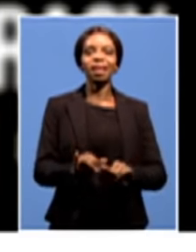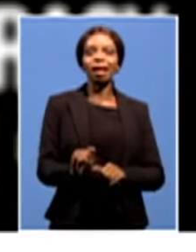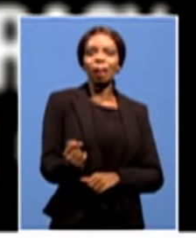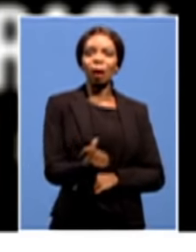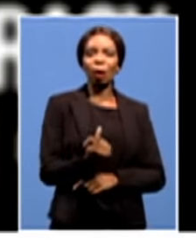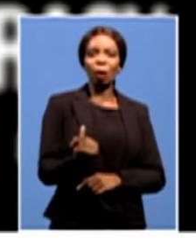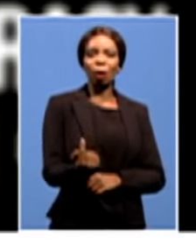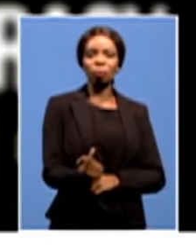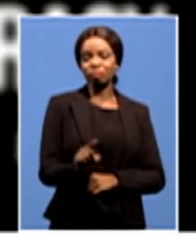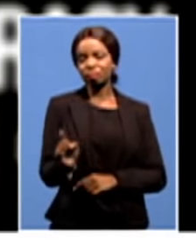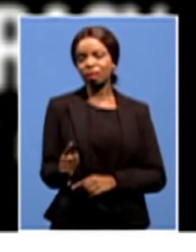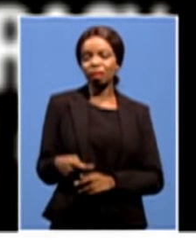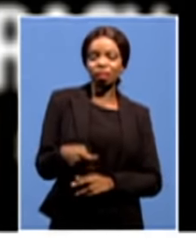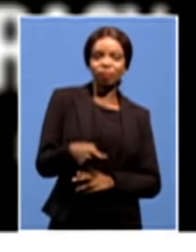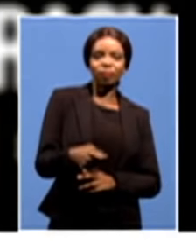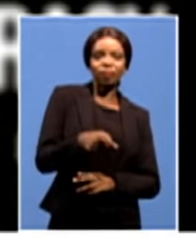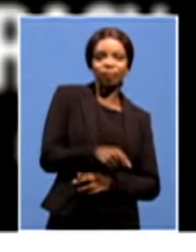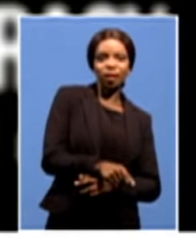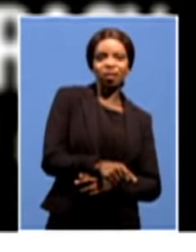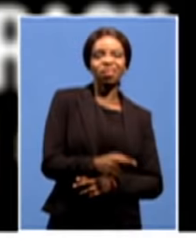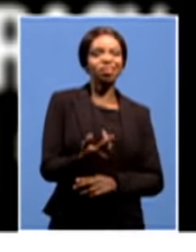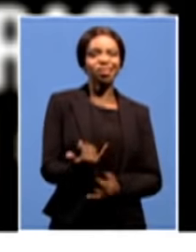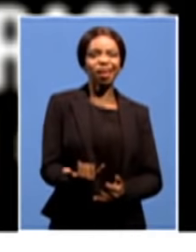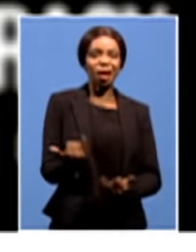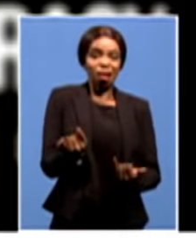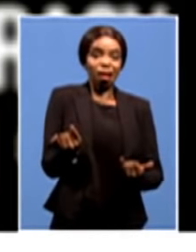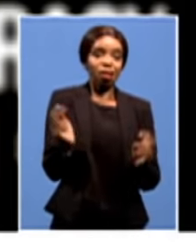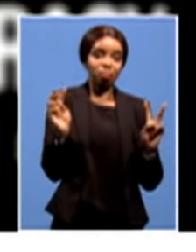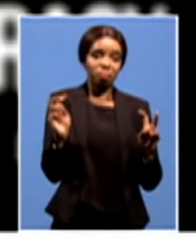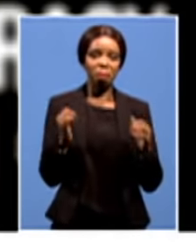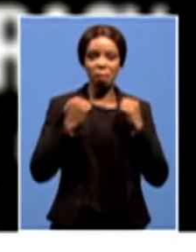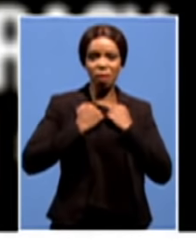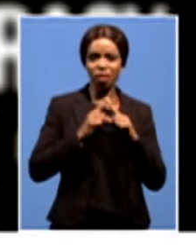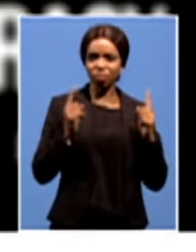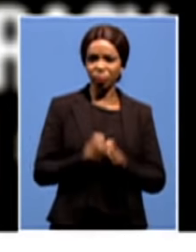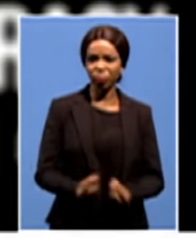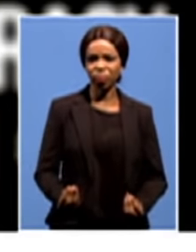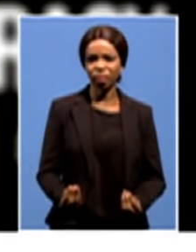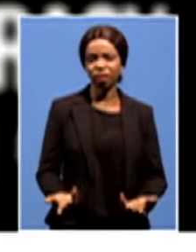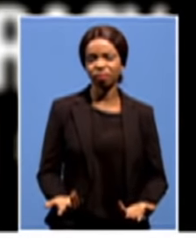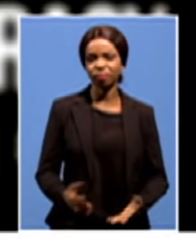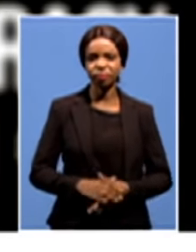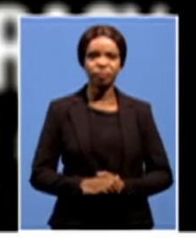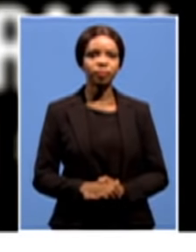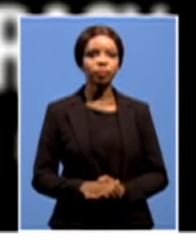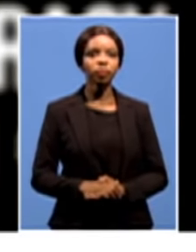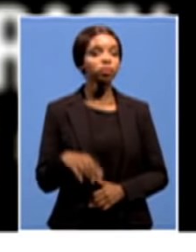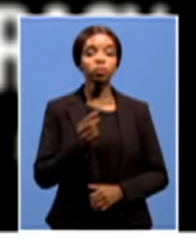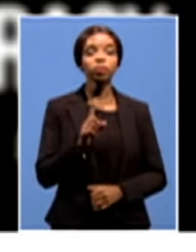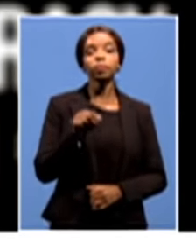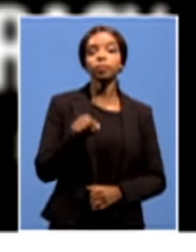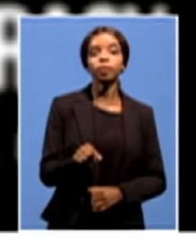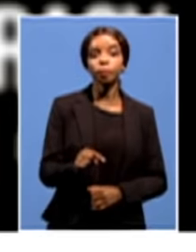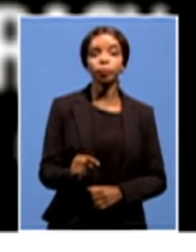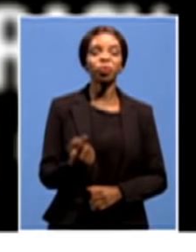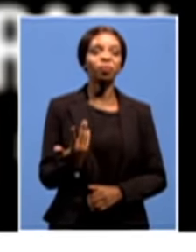alone, other one is feeding another one, like they are living like parents, whereas they are still young. I feel that the government can subsidize